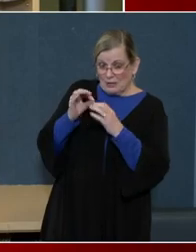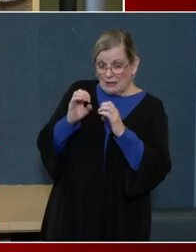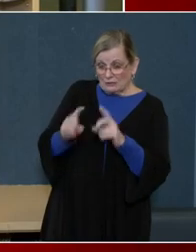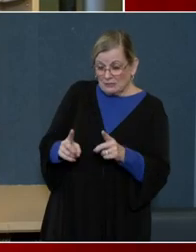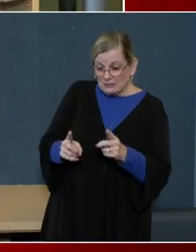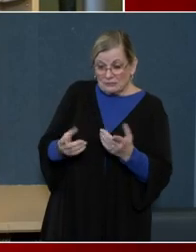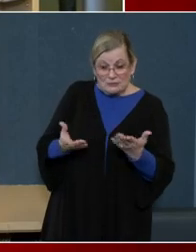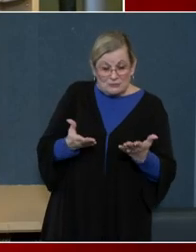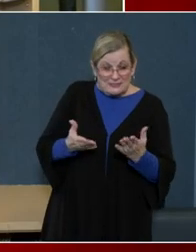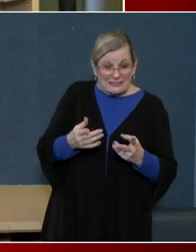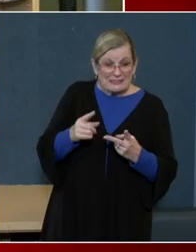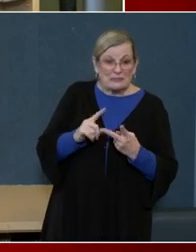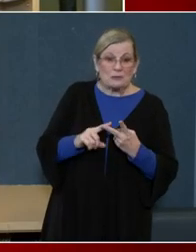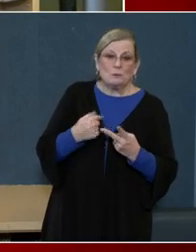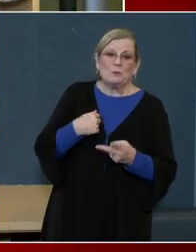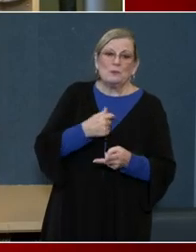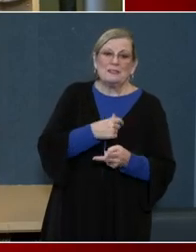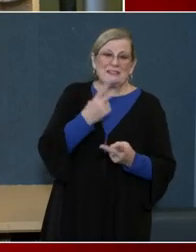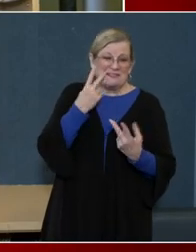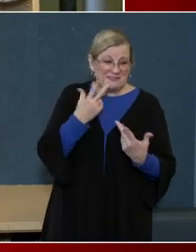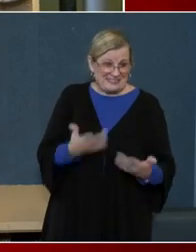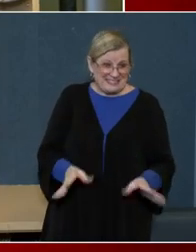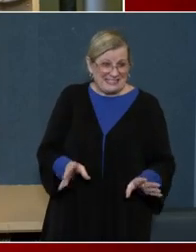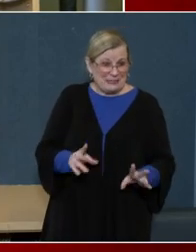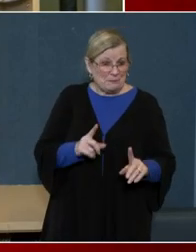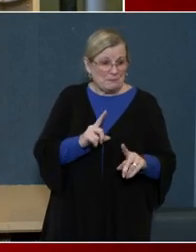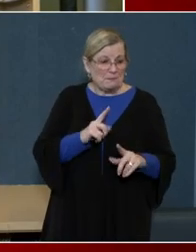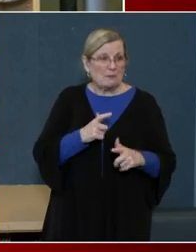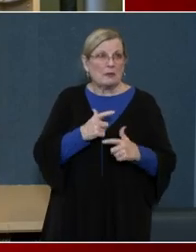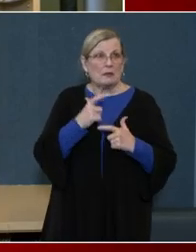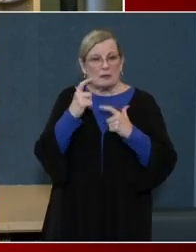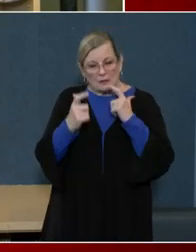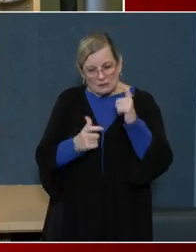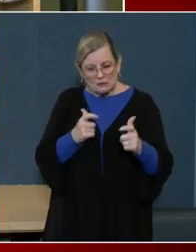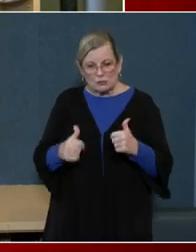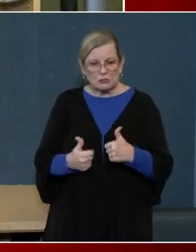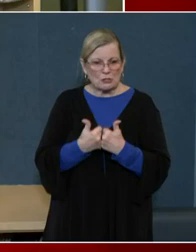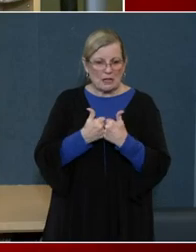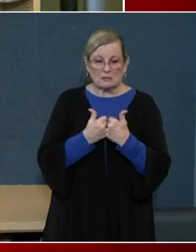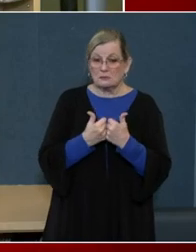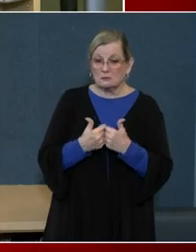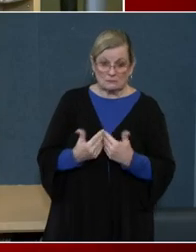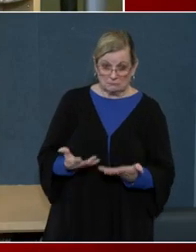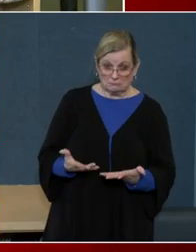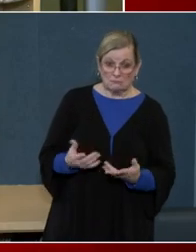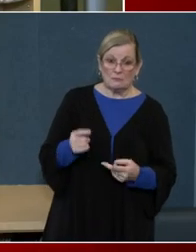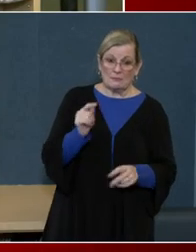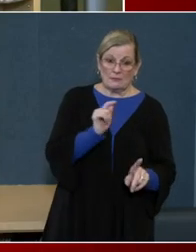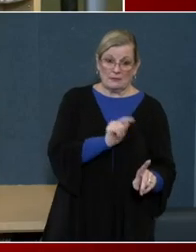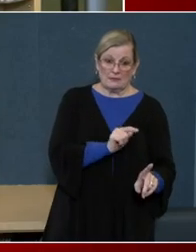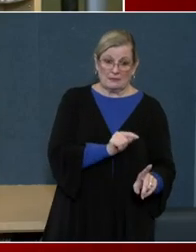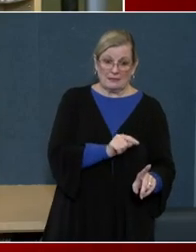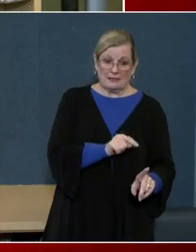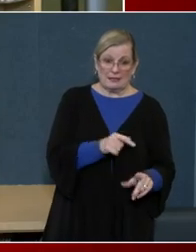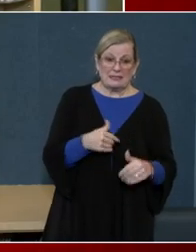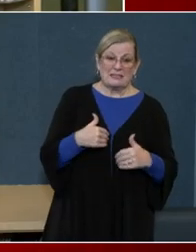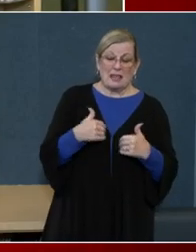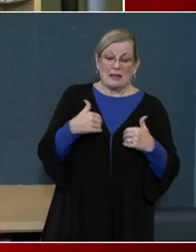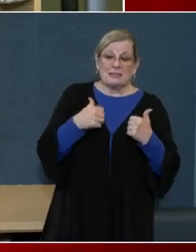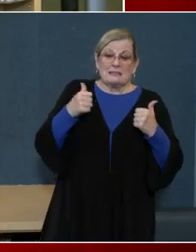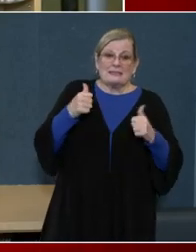learner. We've seen the greatest challenge with learning at home with our youngest learners, and that's why we prioritize